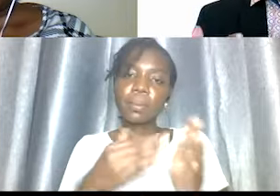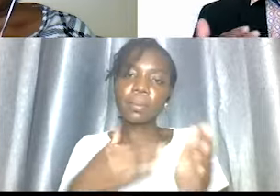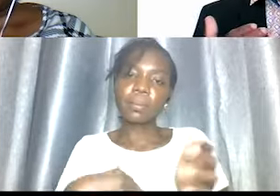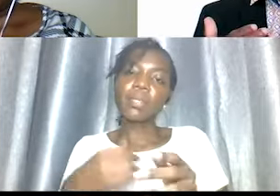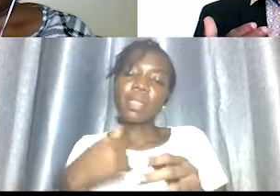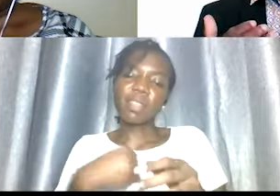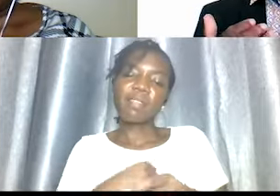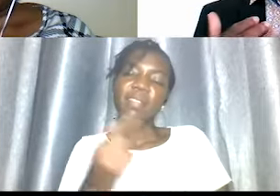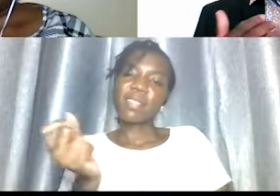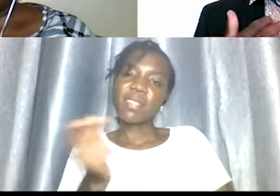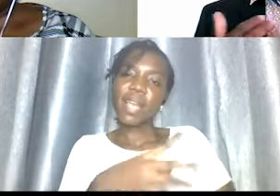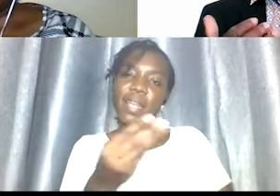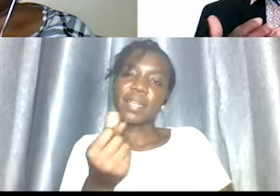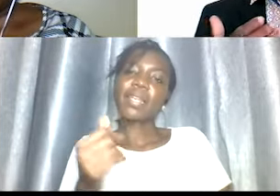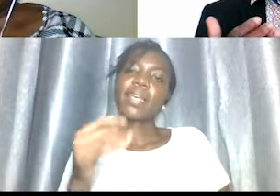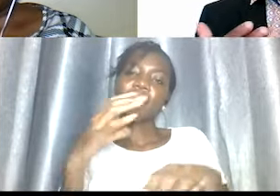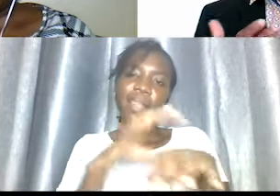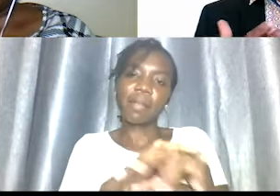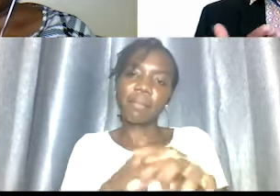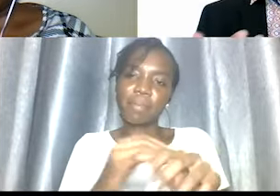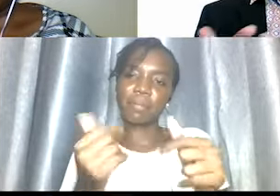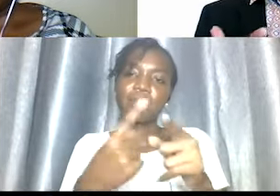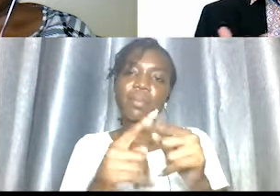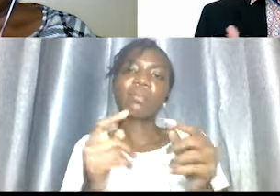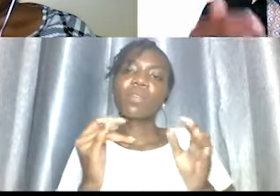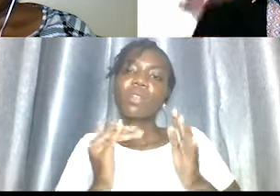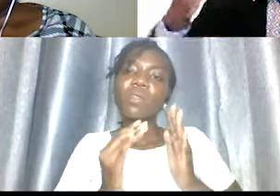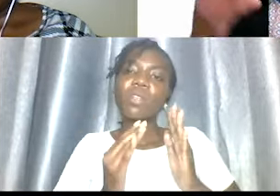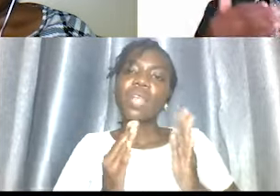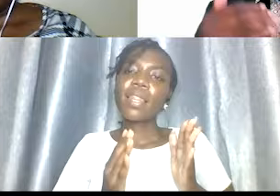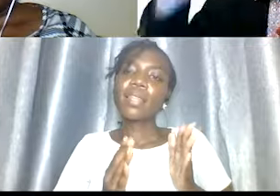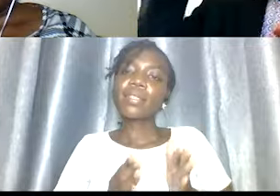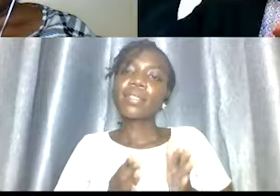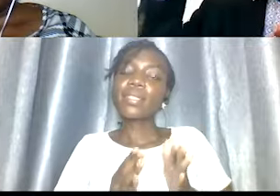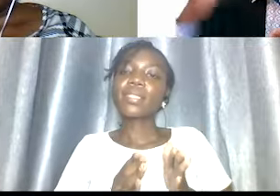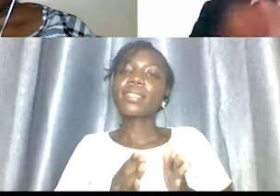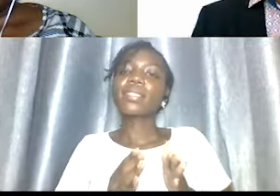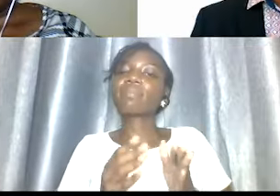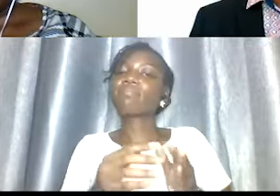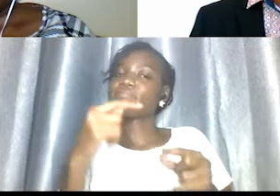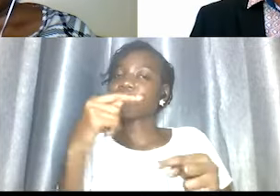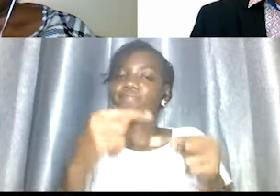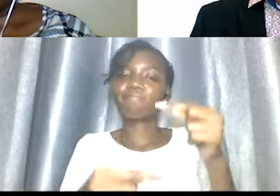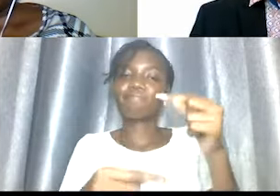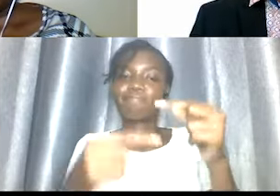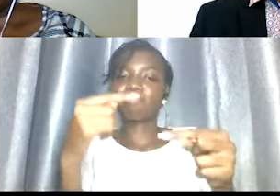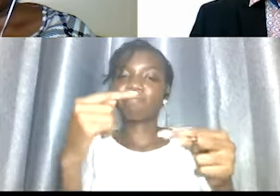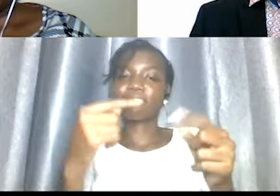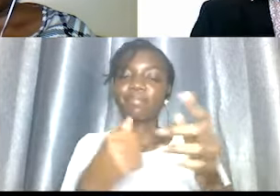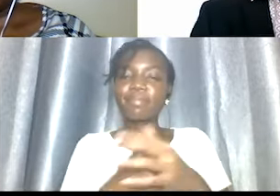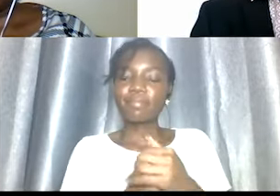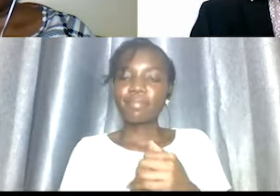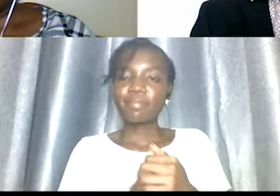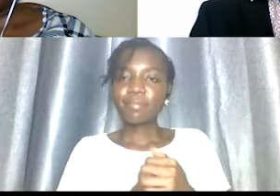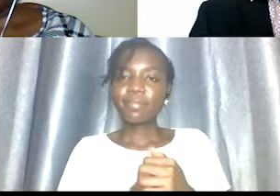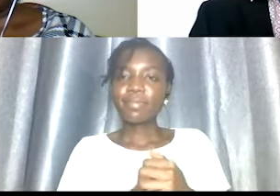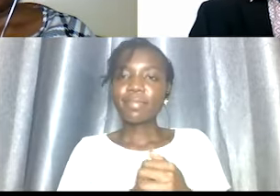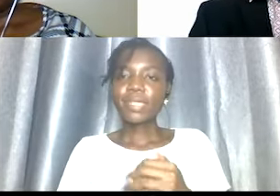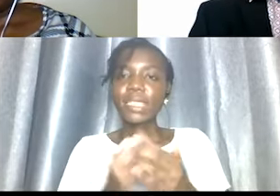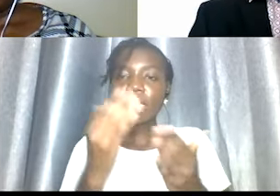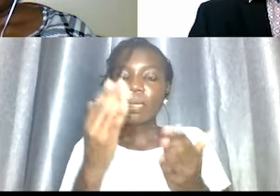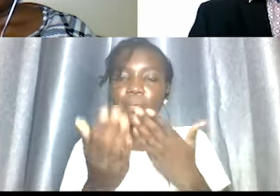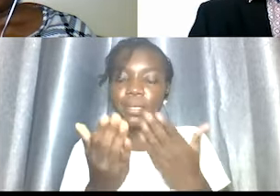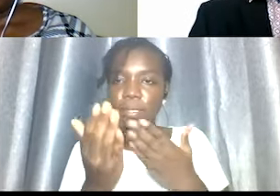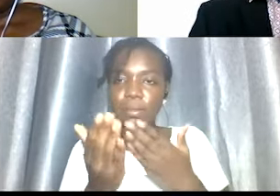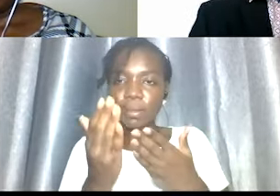but because of how my personality conflicted with higher up, they